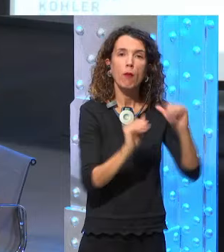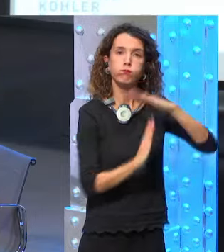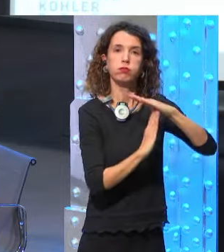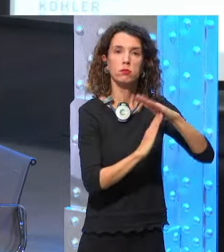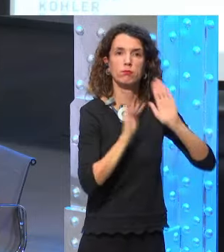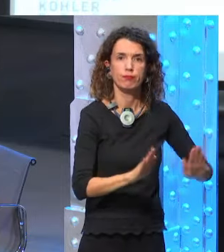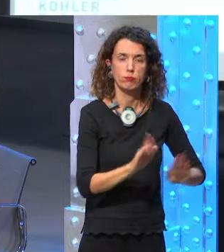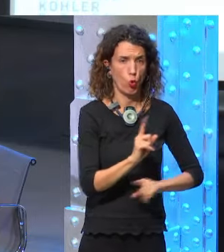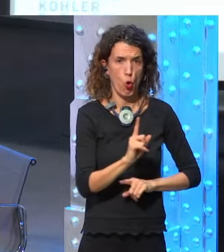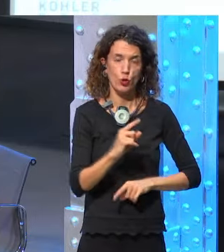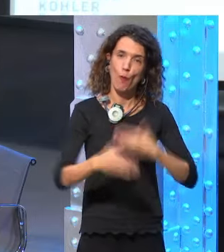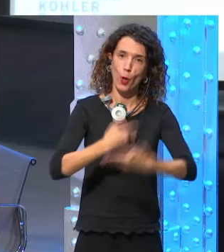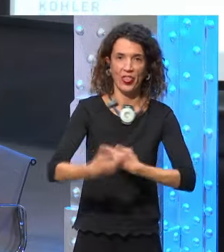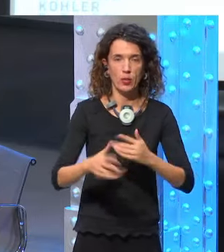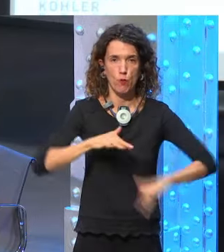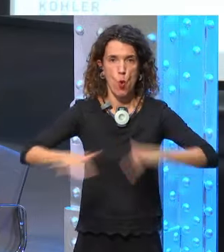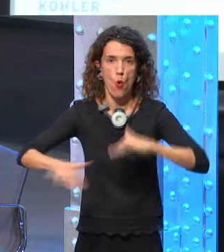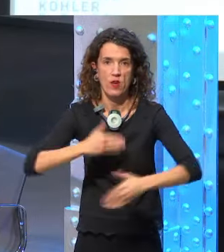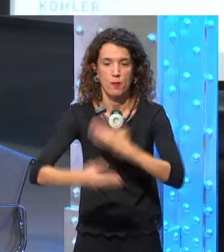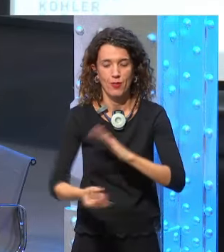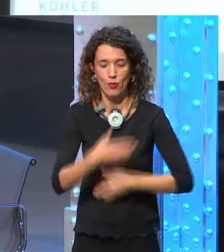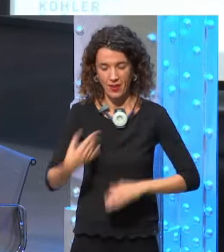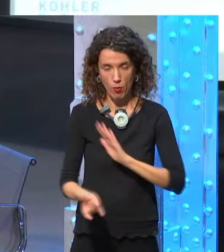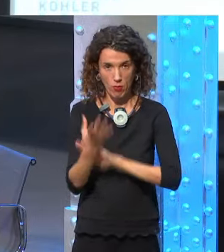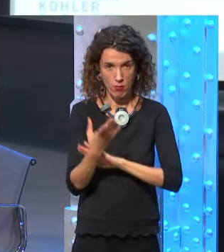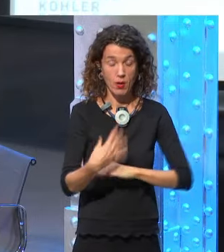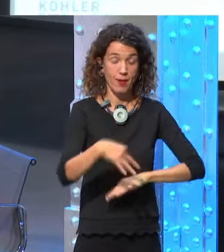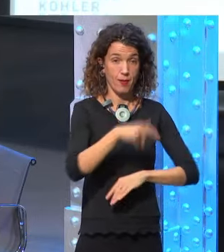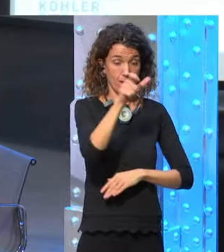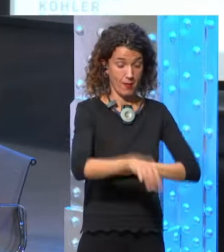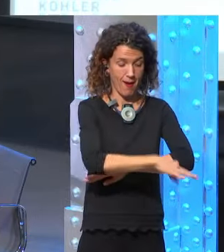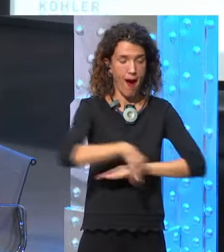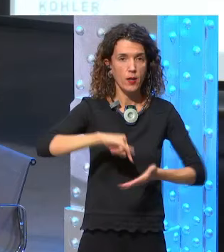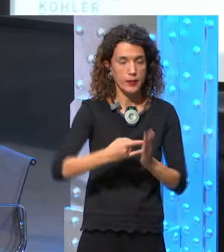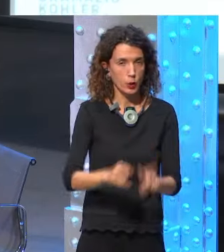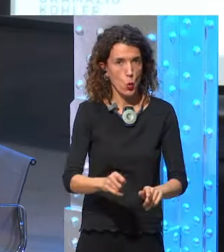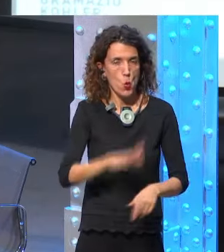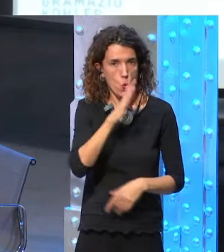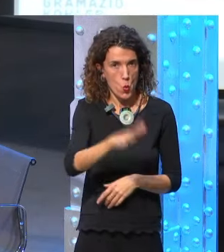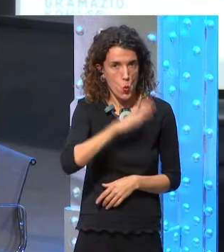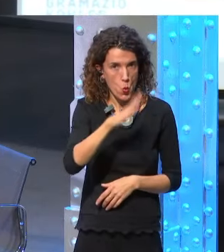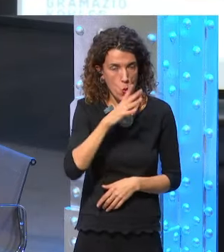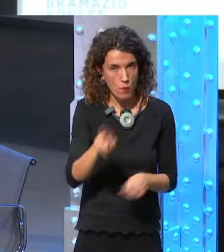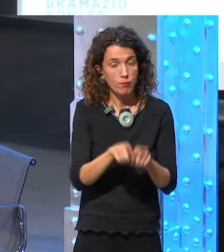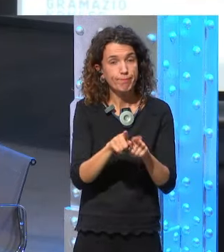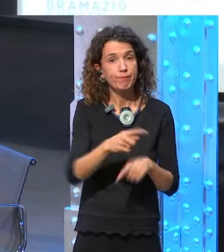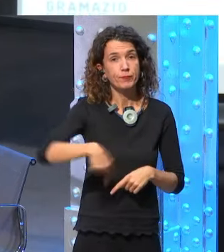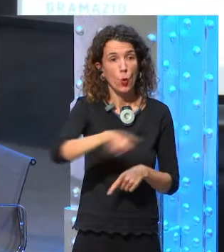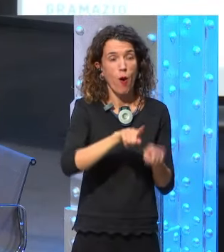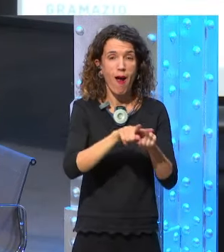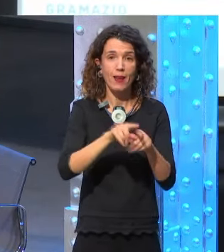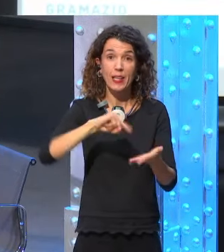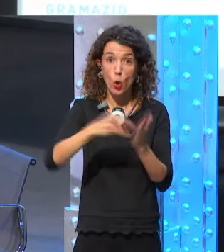For me as an architect, it's always very impressive to see that through this acceptance of digital technology, we don't get